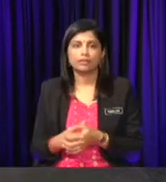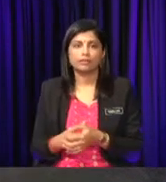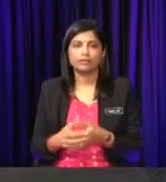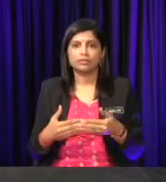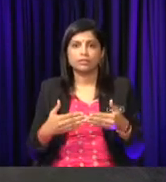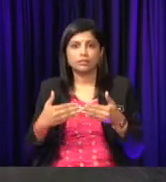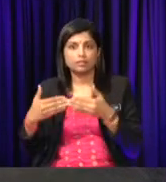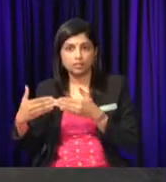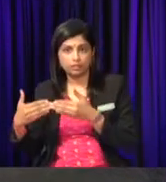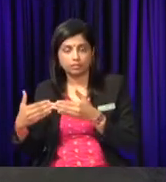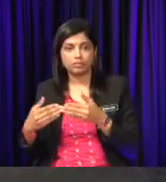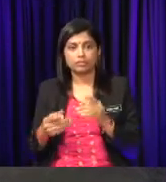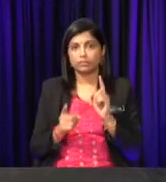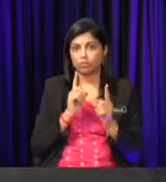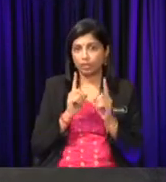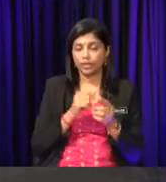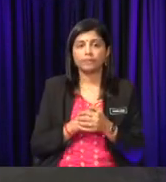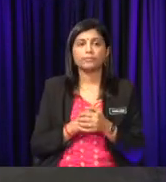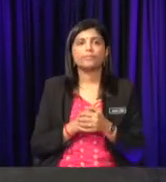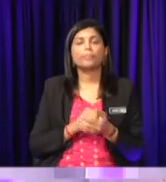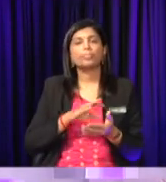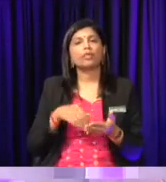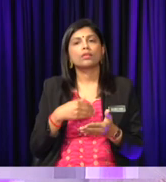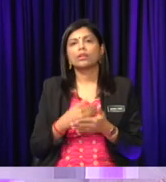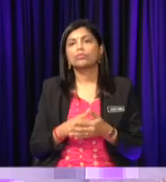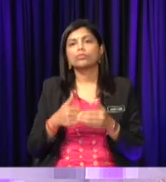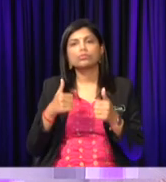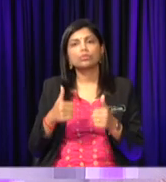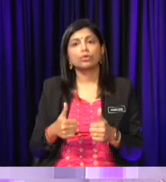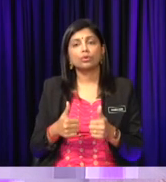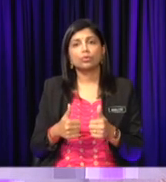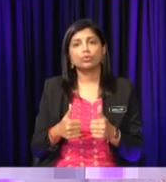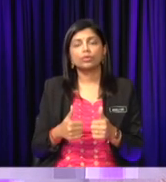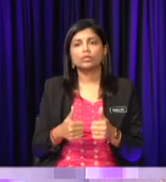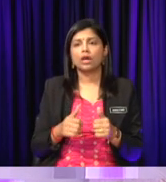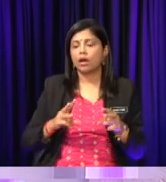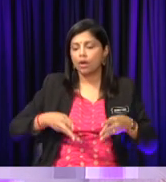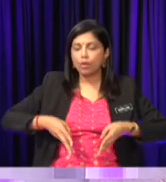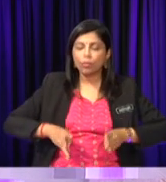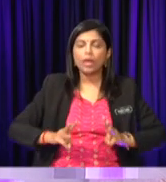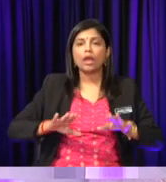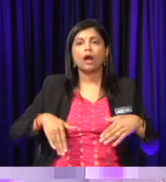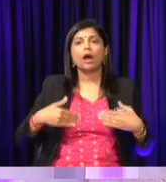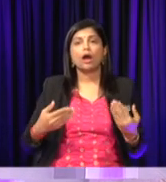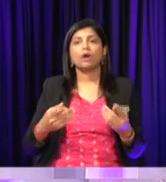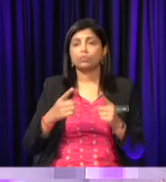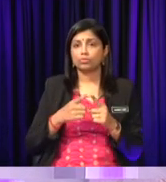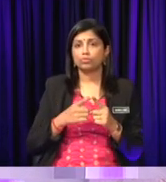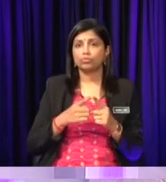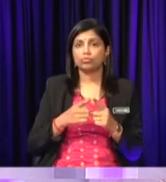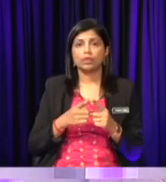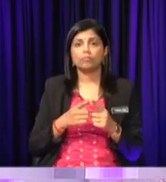are very good tips and tricks to excel in your Bahasa Inggeris speaking test. And also for those of you